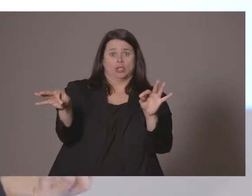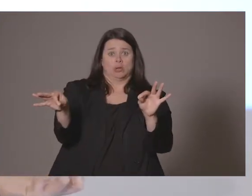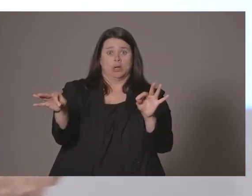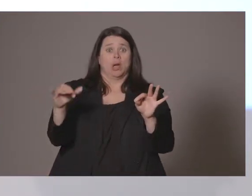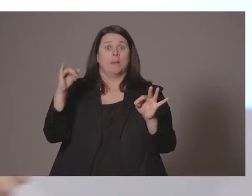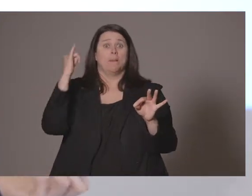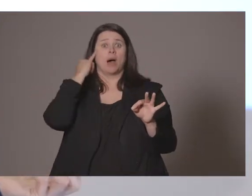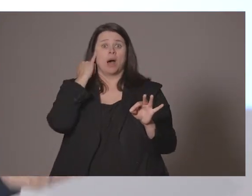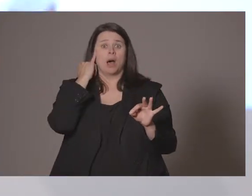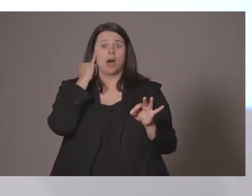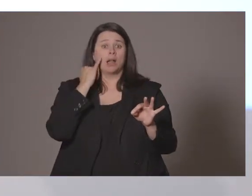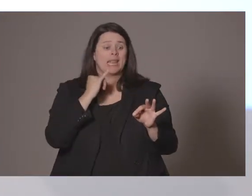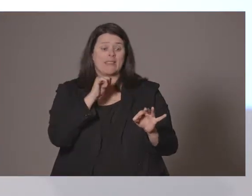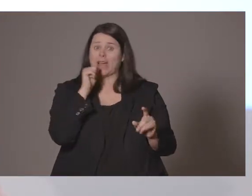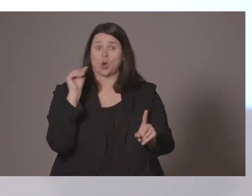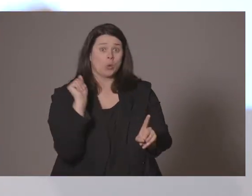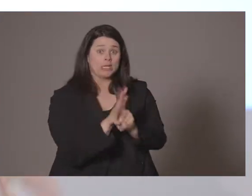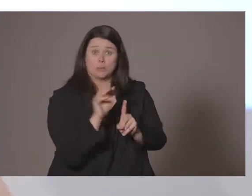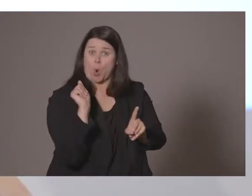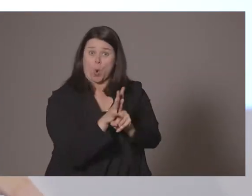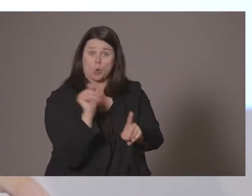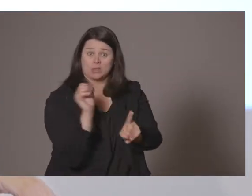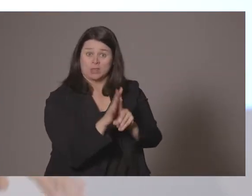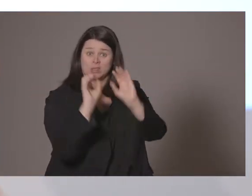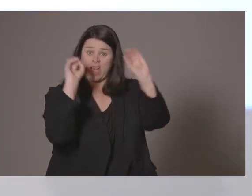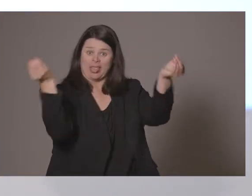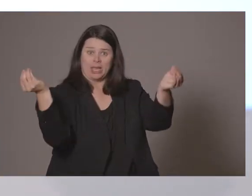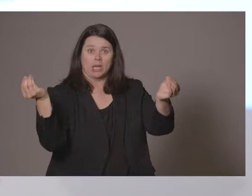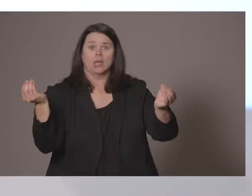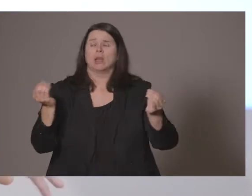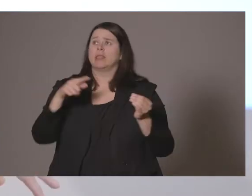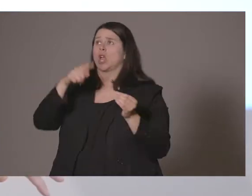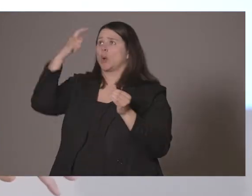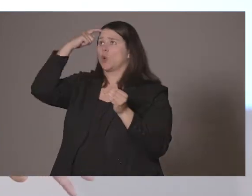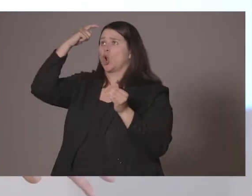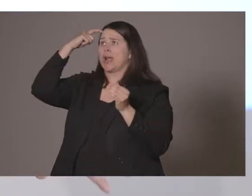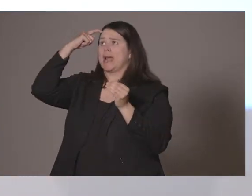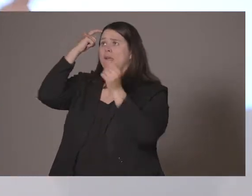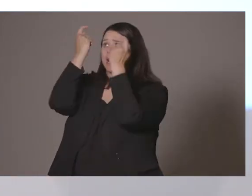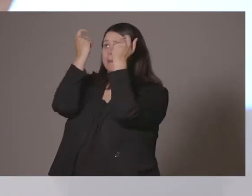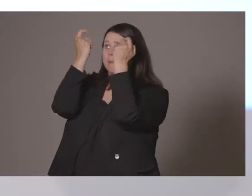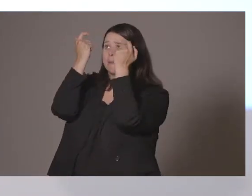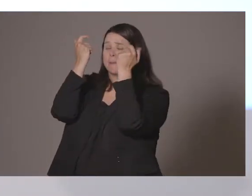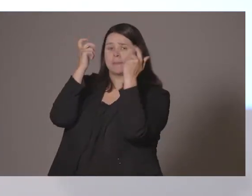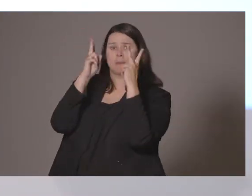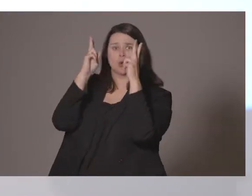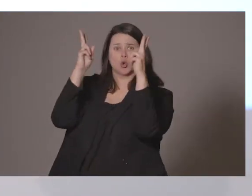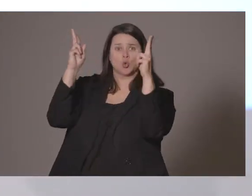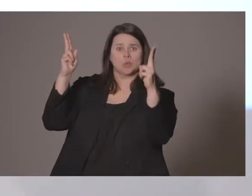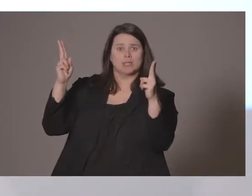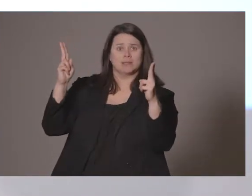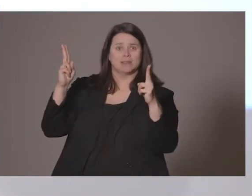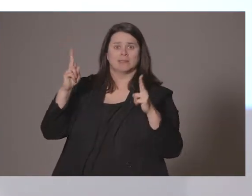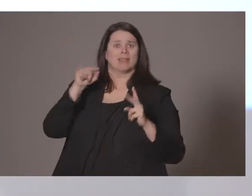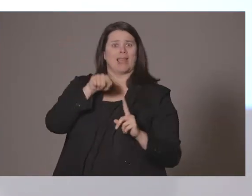their brain prunes that away. It says, this isn't relevant skill, this isn't relevant information, I'm not going to do it.